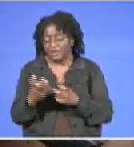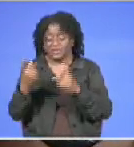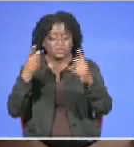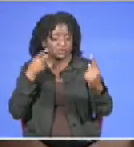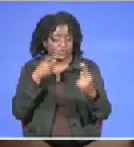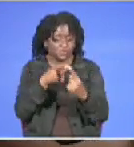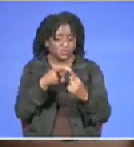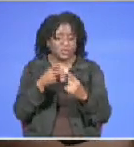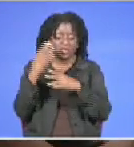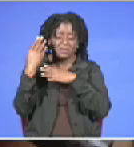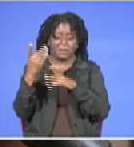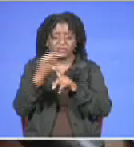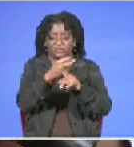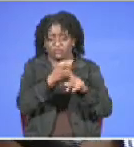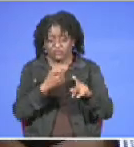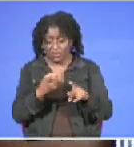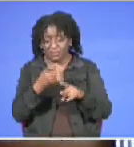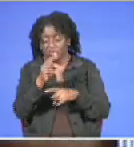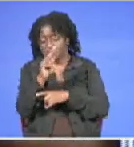United States,